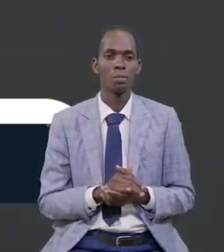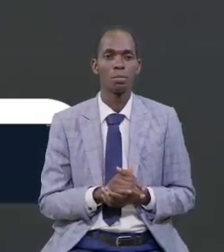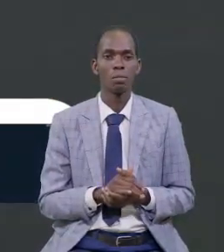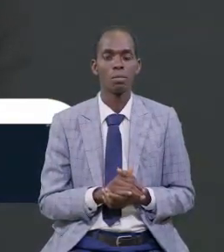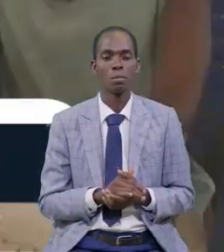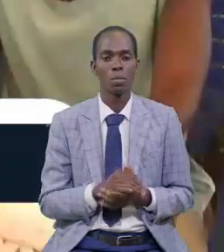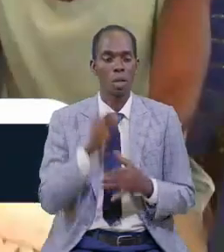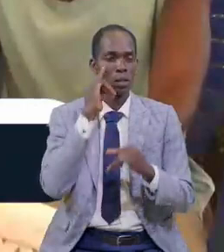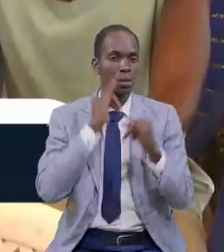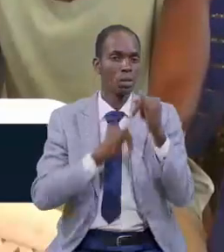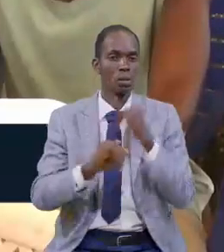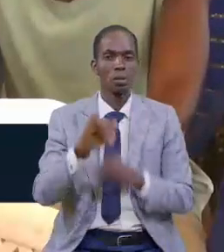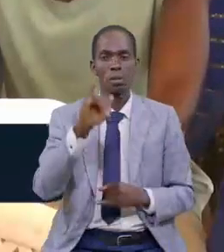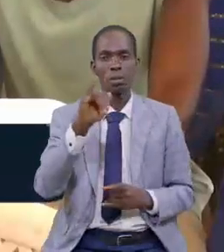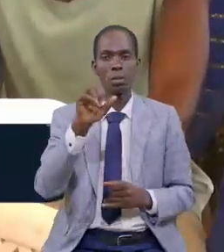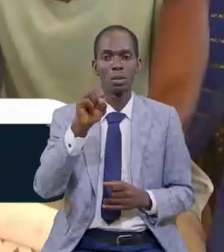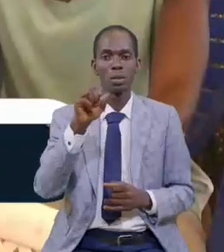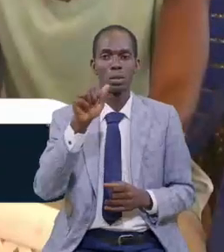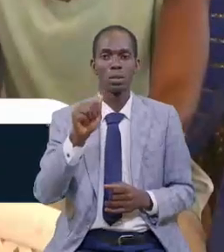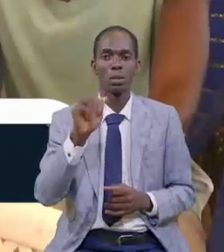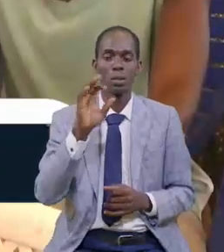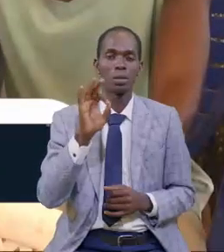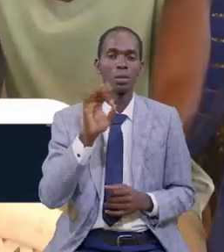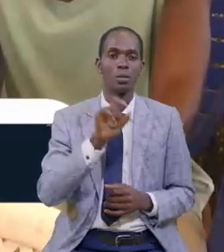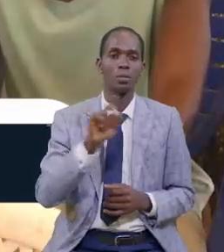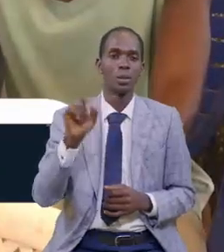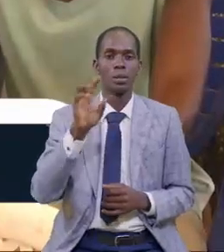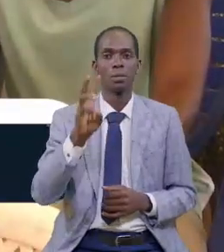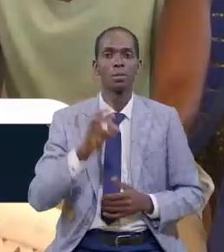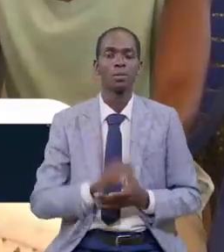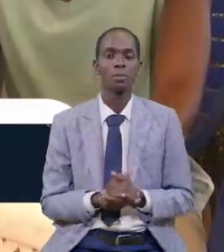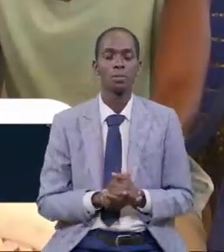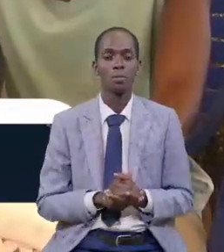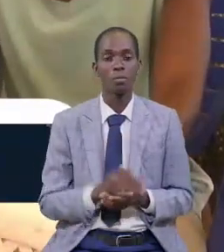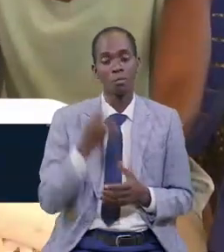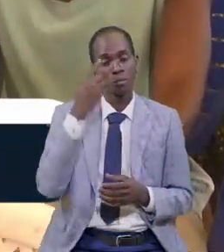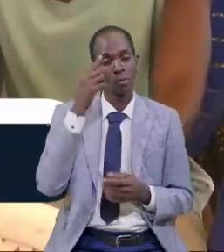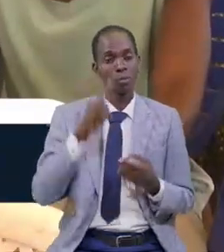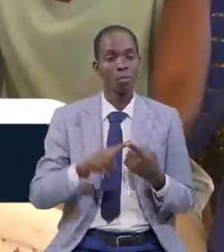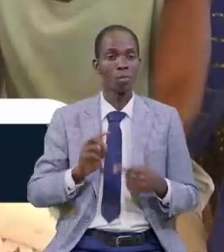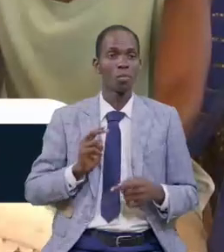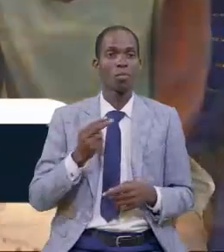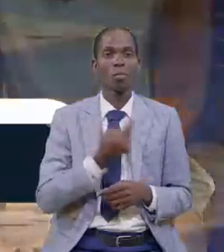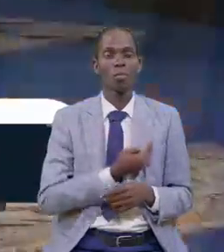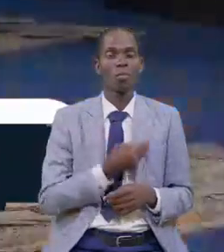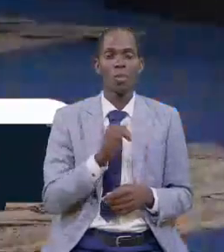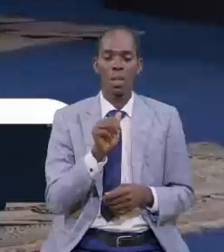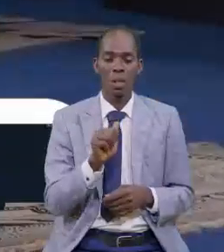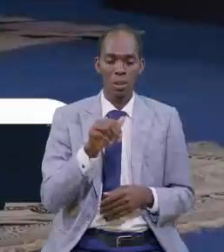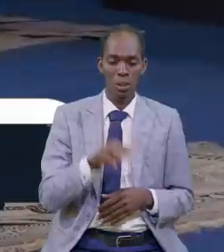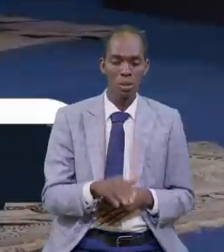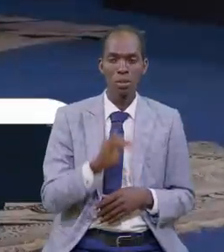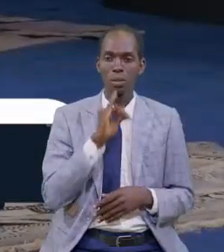Isaiah chapter 9, verse 6. For unto us a child is